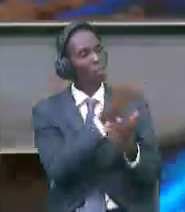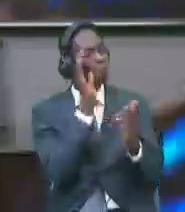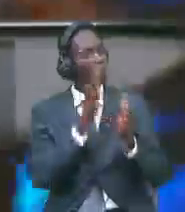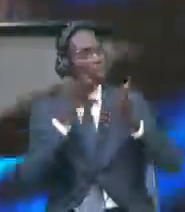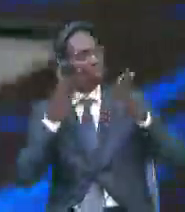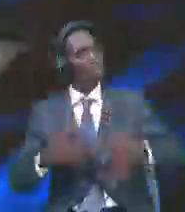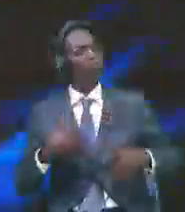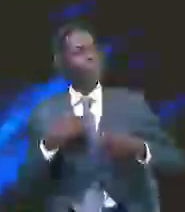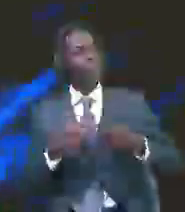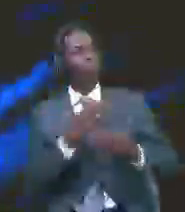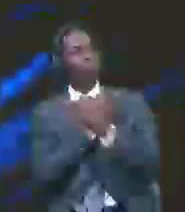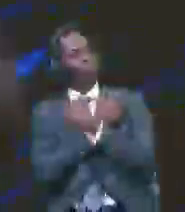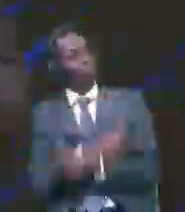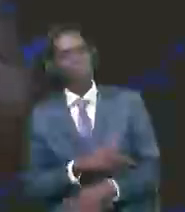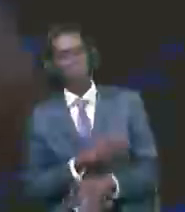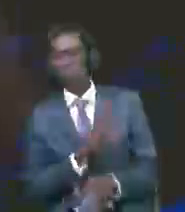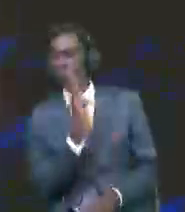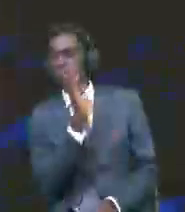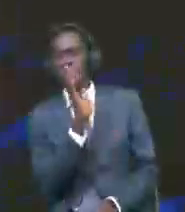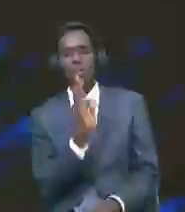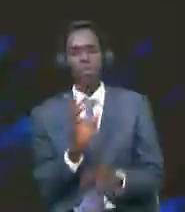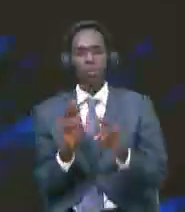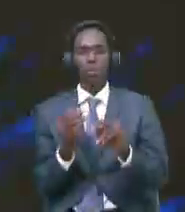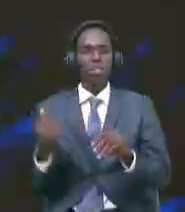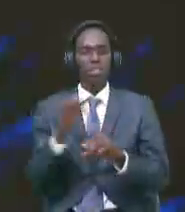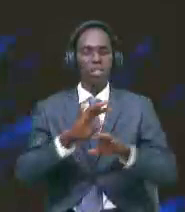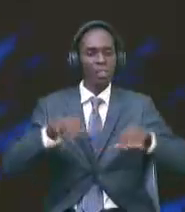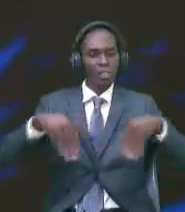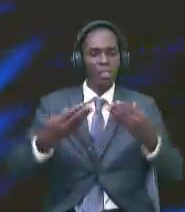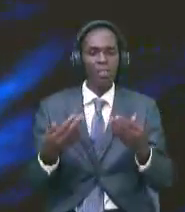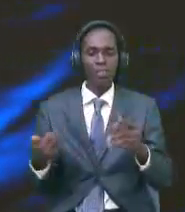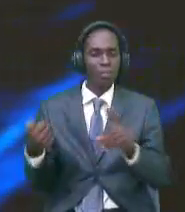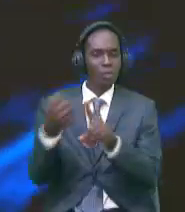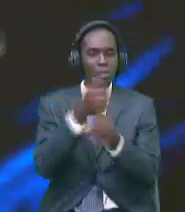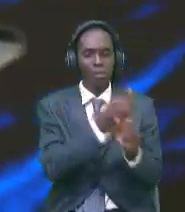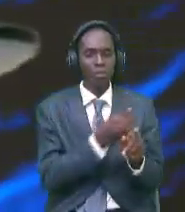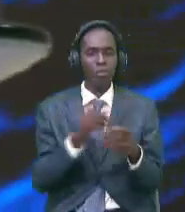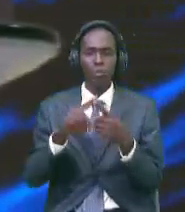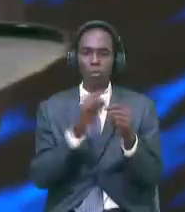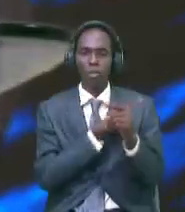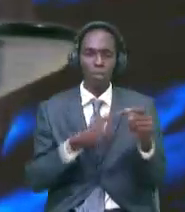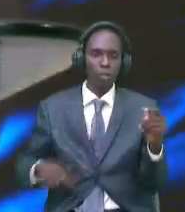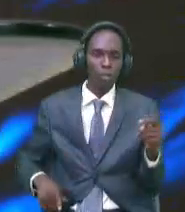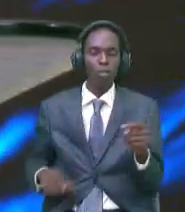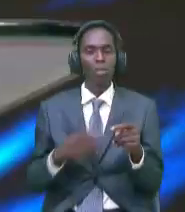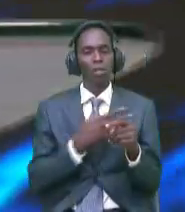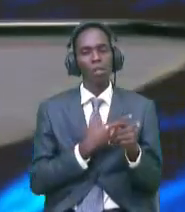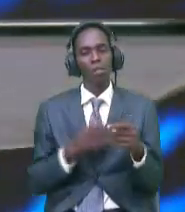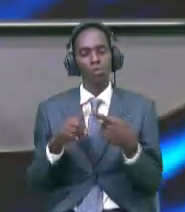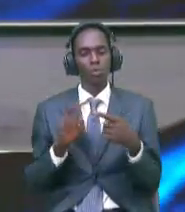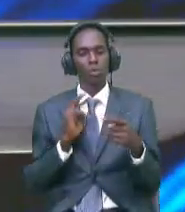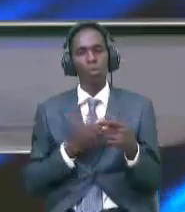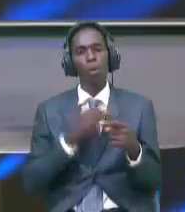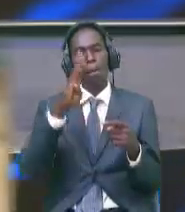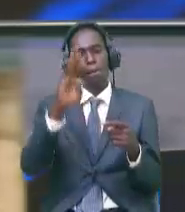heart. It says they gave of themselves to the Lord and unto us by the will of